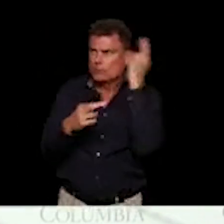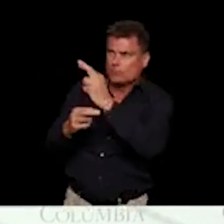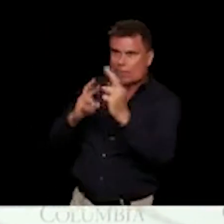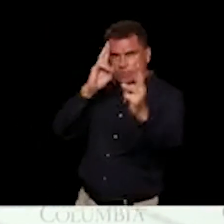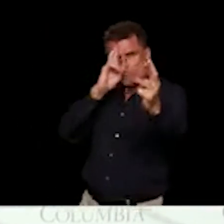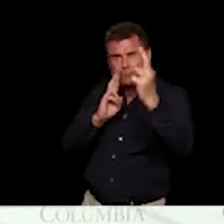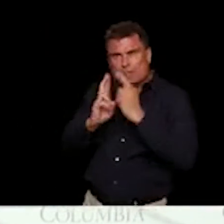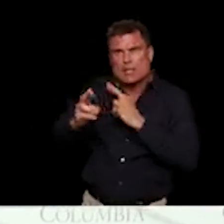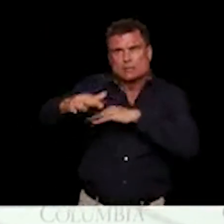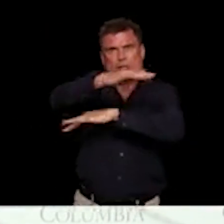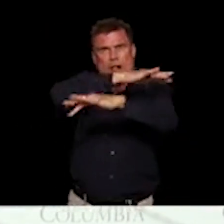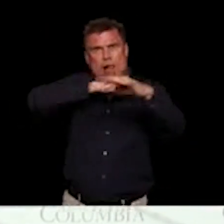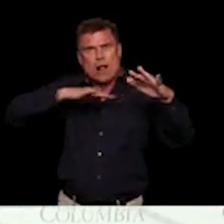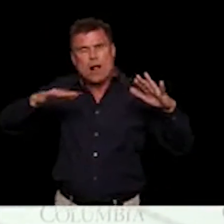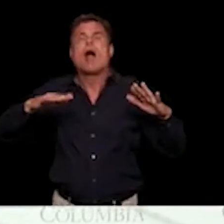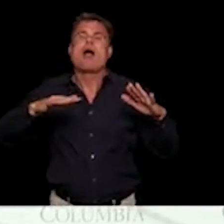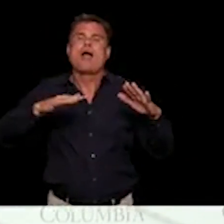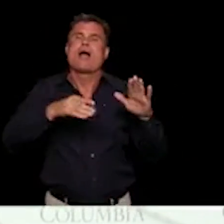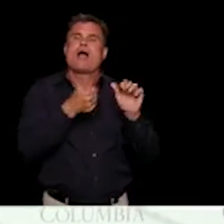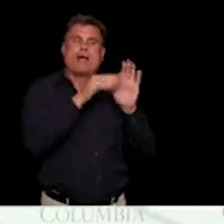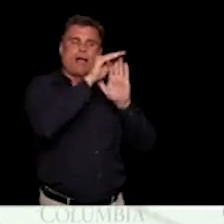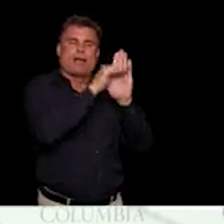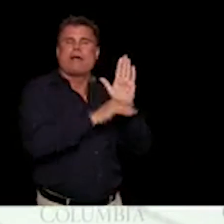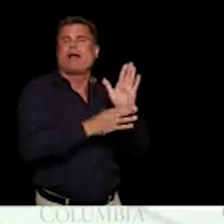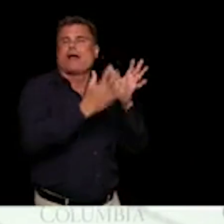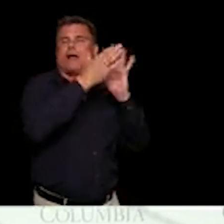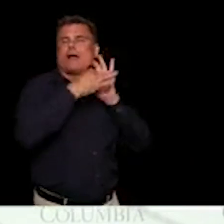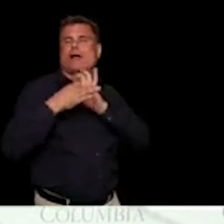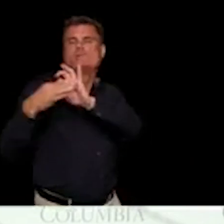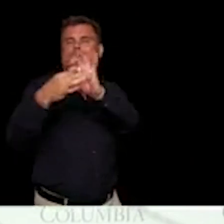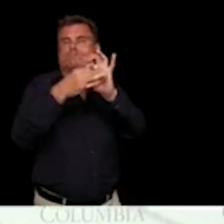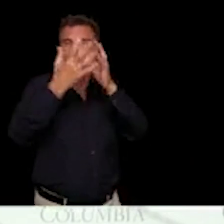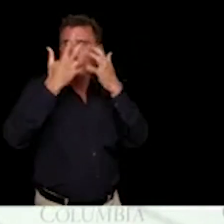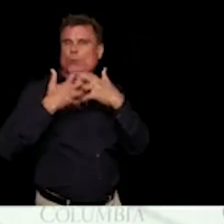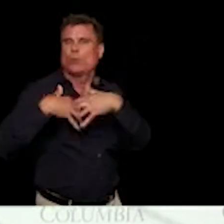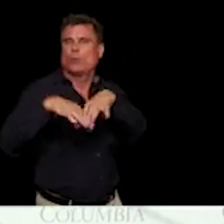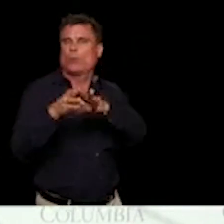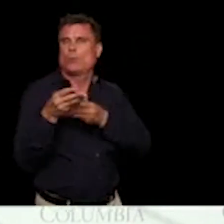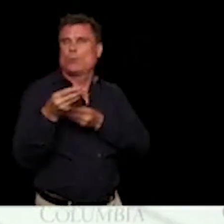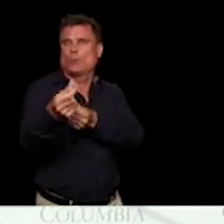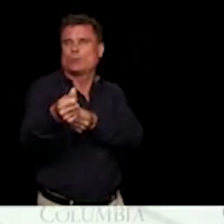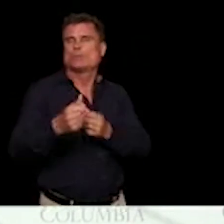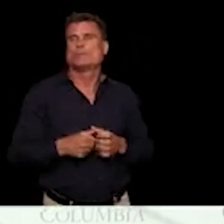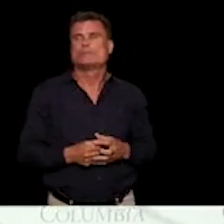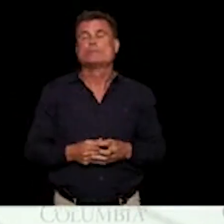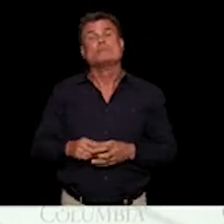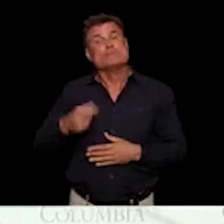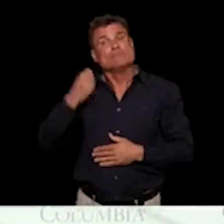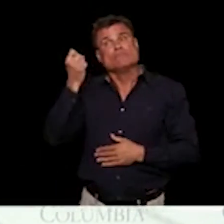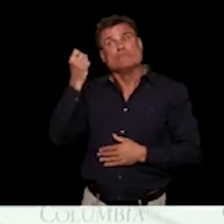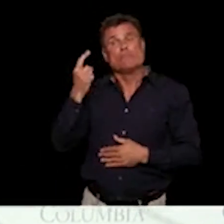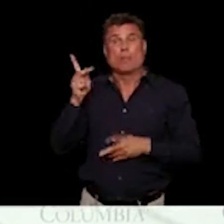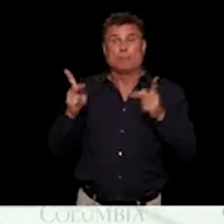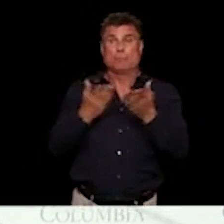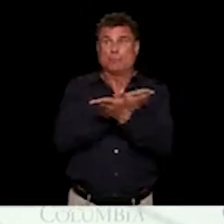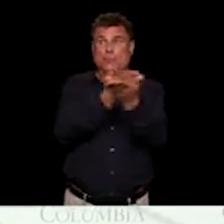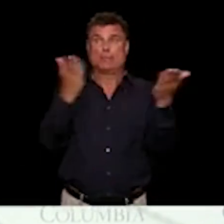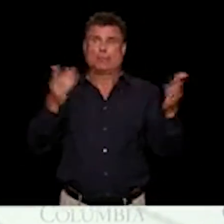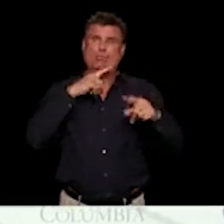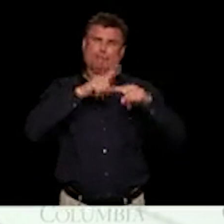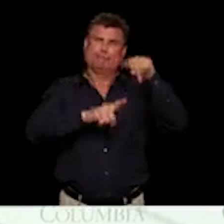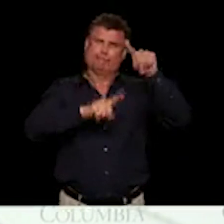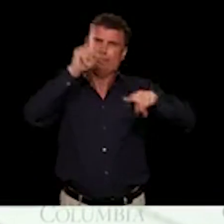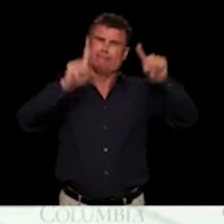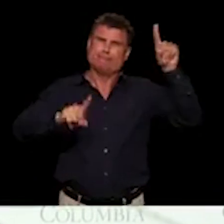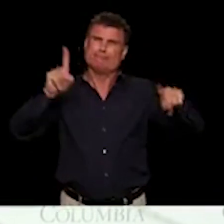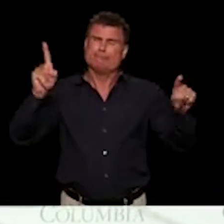rules varies by your capacity, by your age, and doing the very best we can and learning as we go along. And I